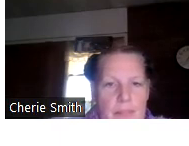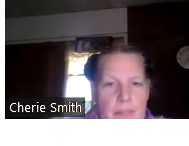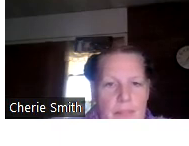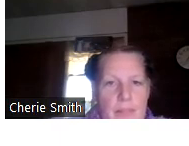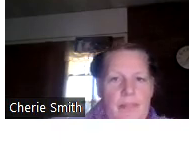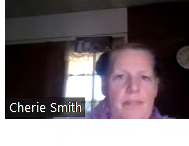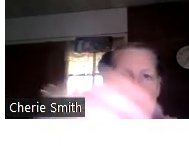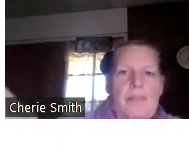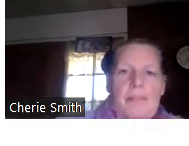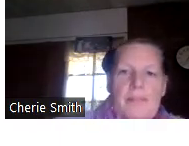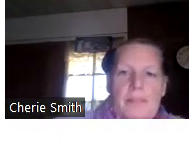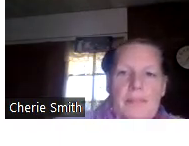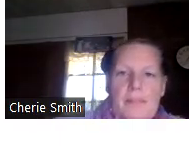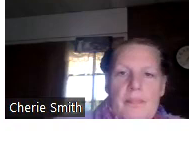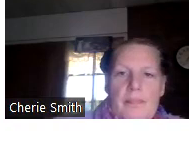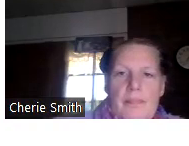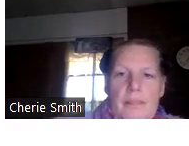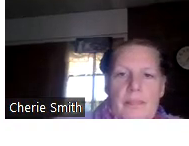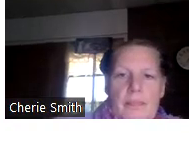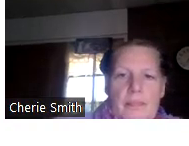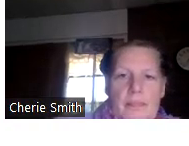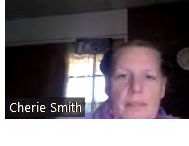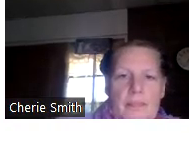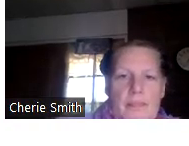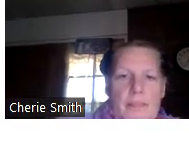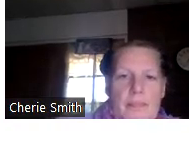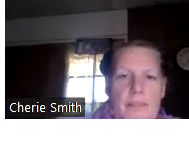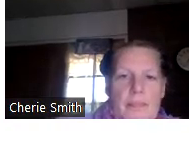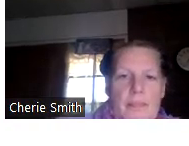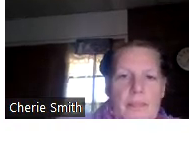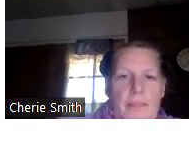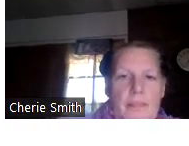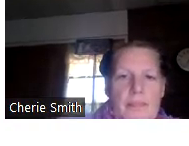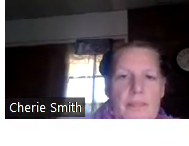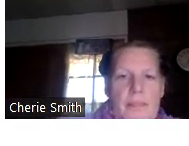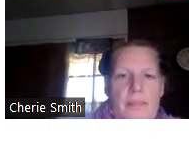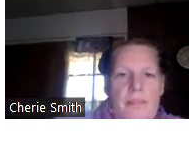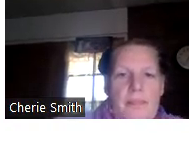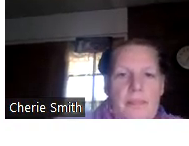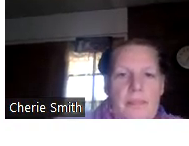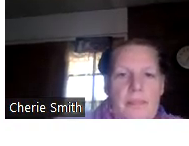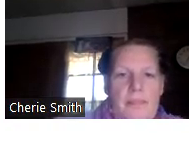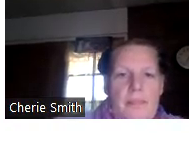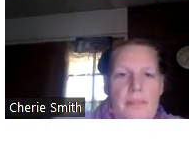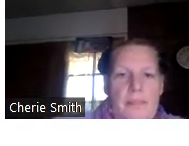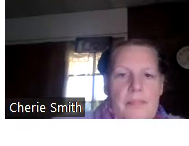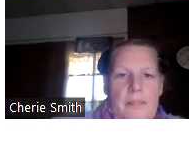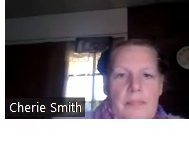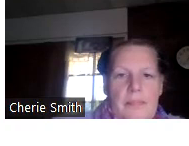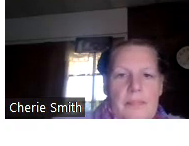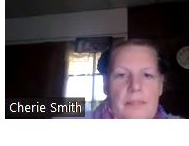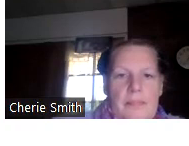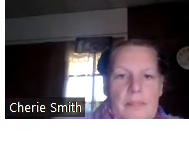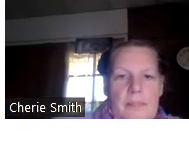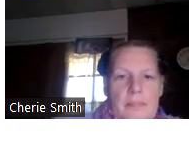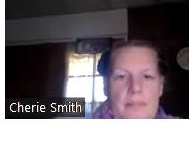Q&A. We hope to use this feature to help guide our conversation during the meeting and future meeting and agenda